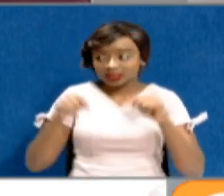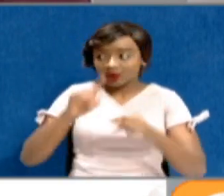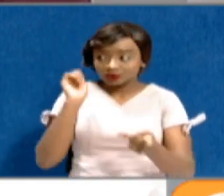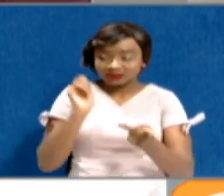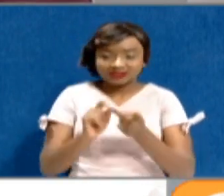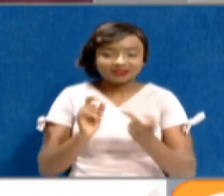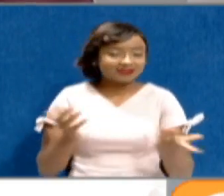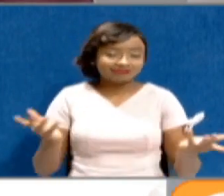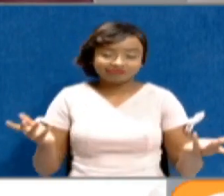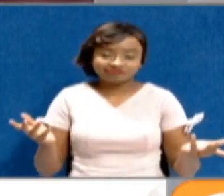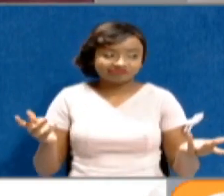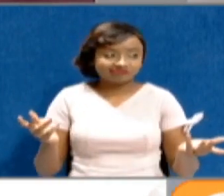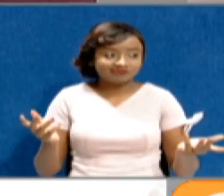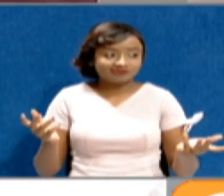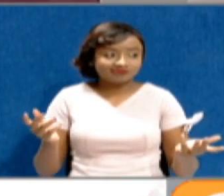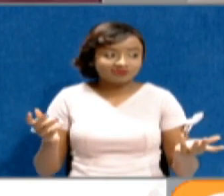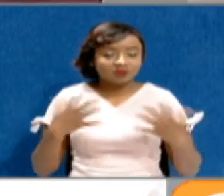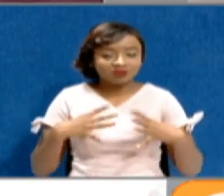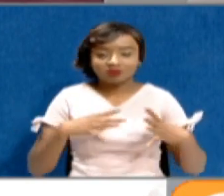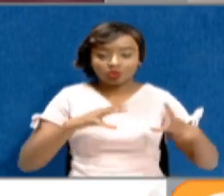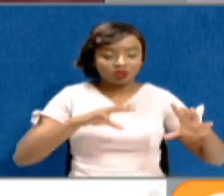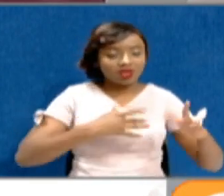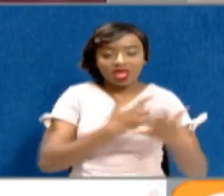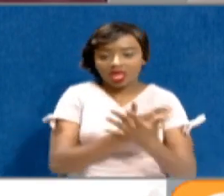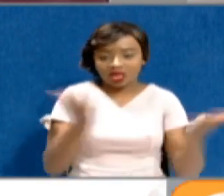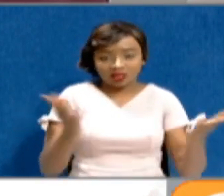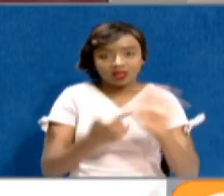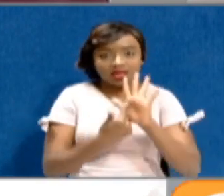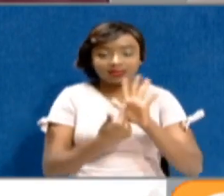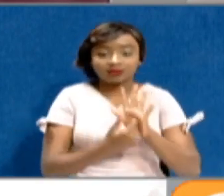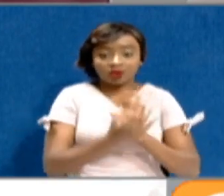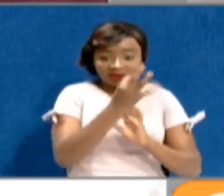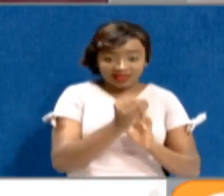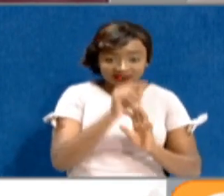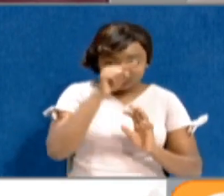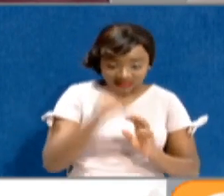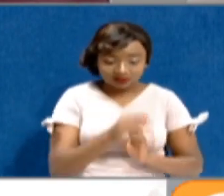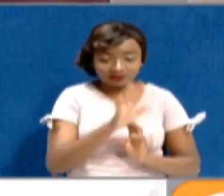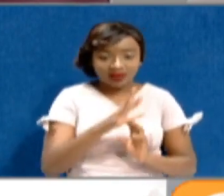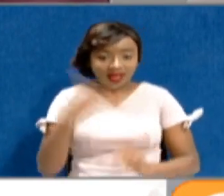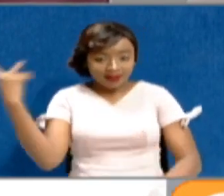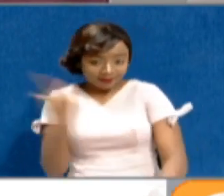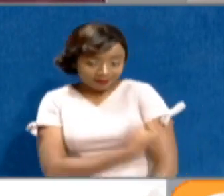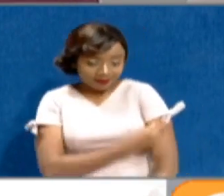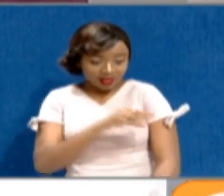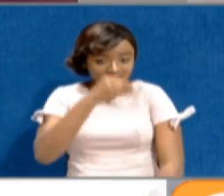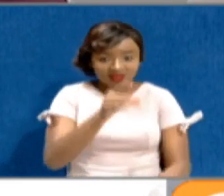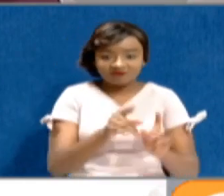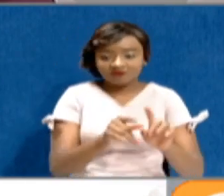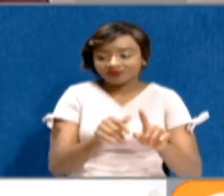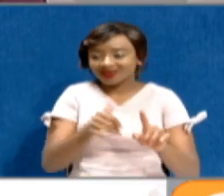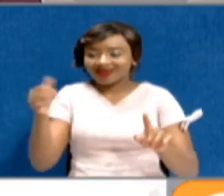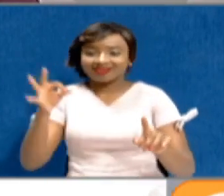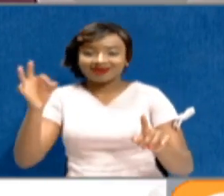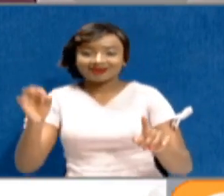test is randomized. That means one group of, say, the 30,000 gets the actual vaccine and the